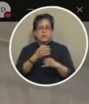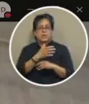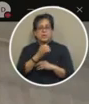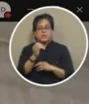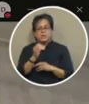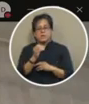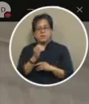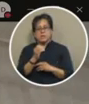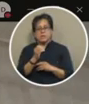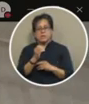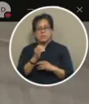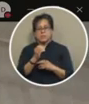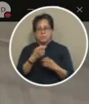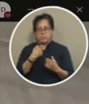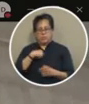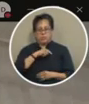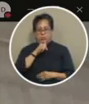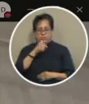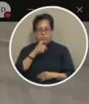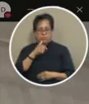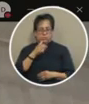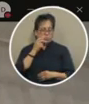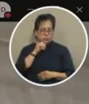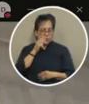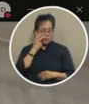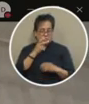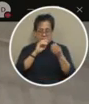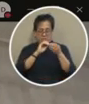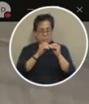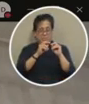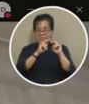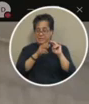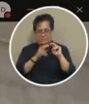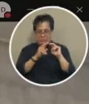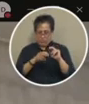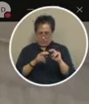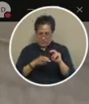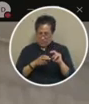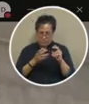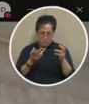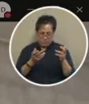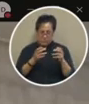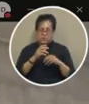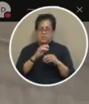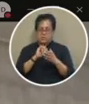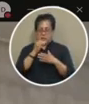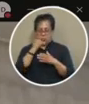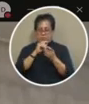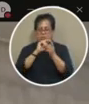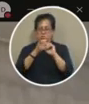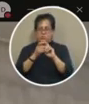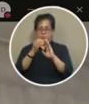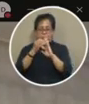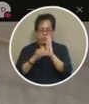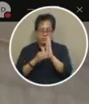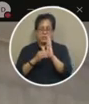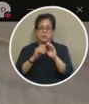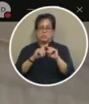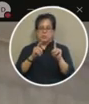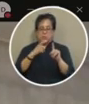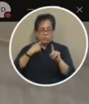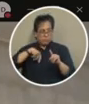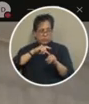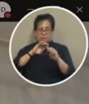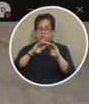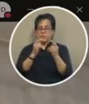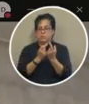I think that, you know, we don't see our numbers decreasing. I think that's why there is the change in this ordinance, and I think it's time that we as a council